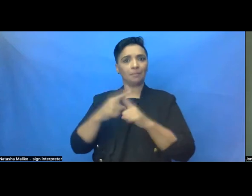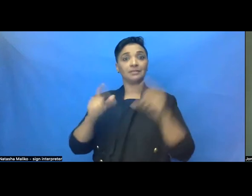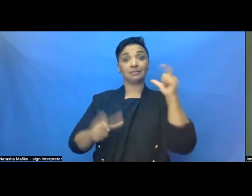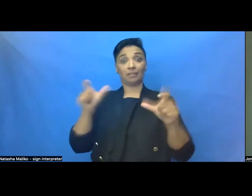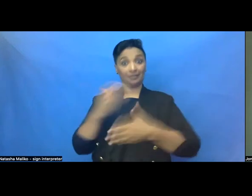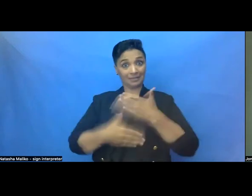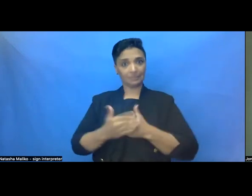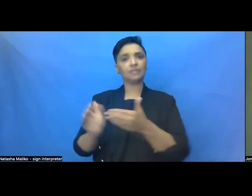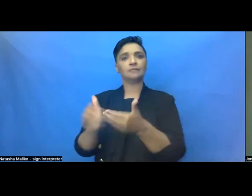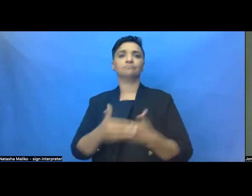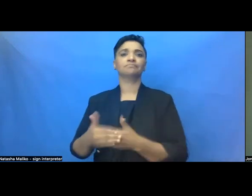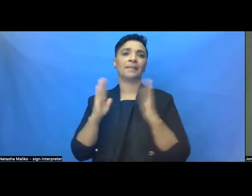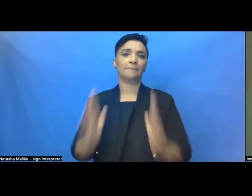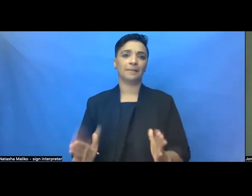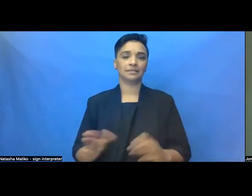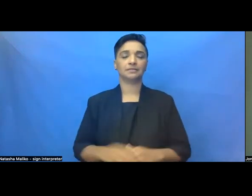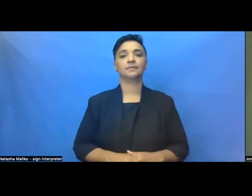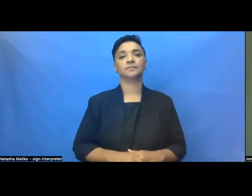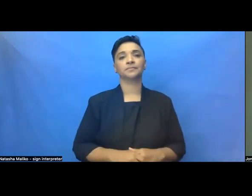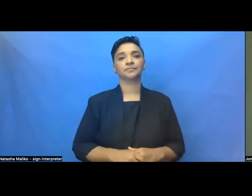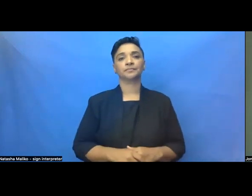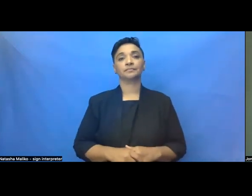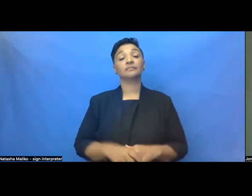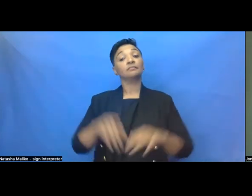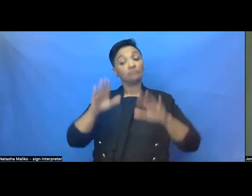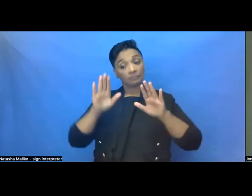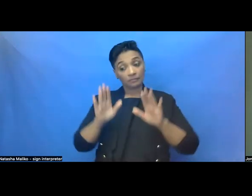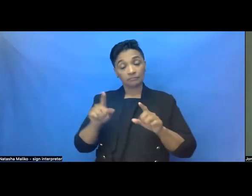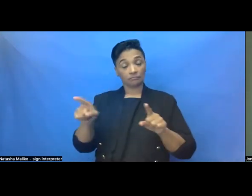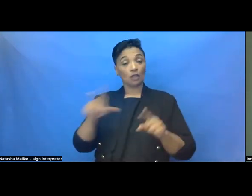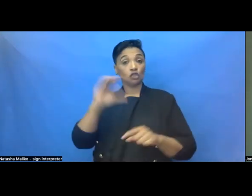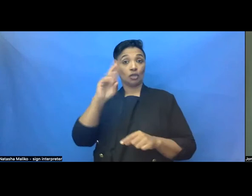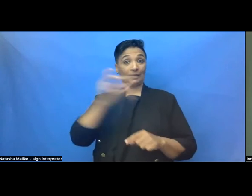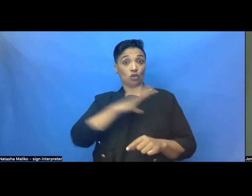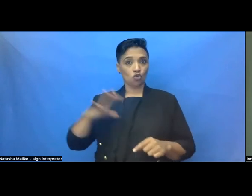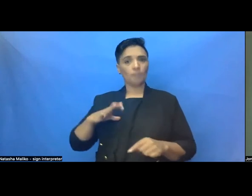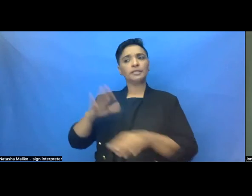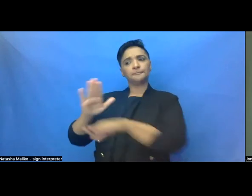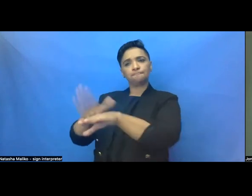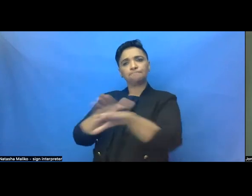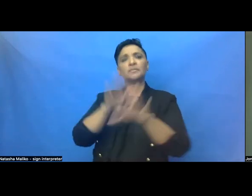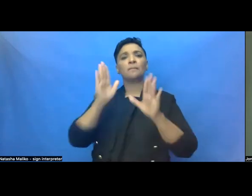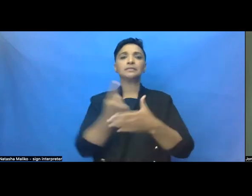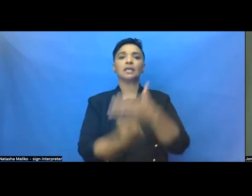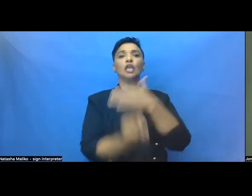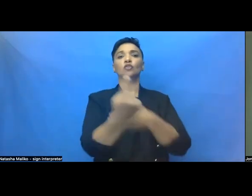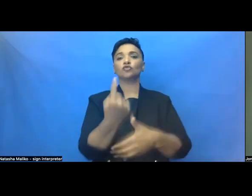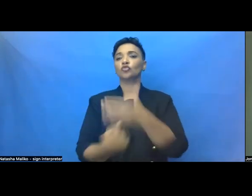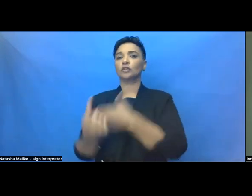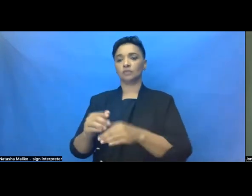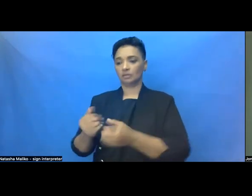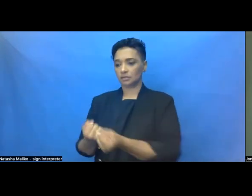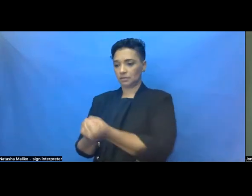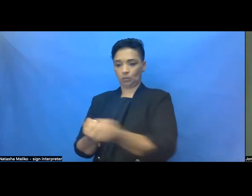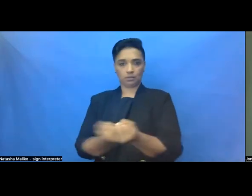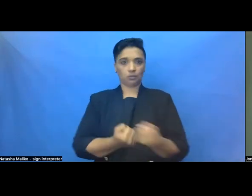committee also remind about the obligations of the state parties to provide individualized support to all children with disabilities